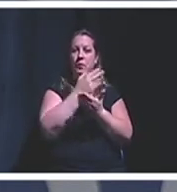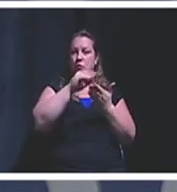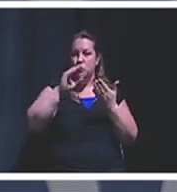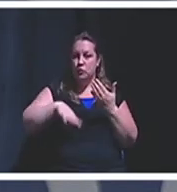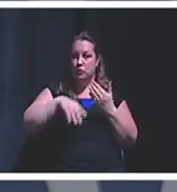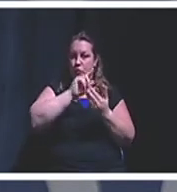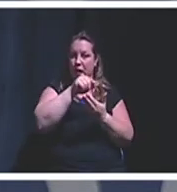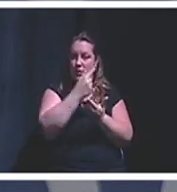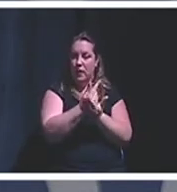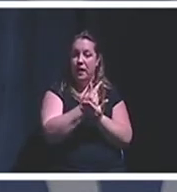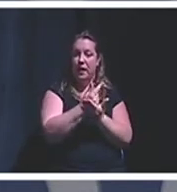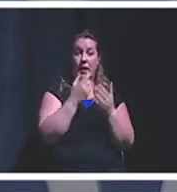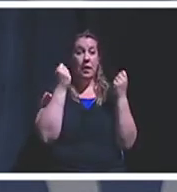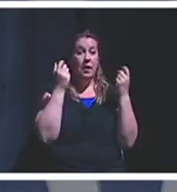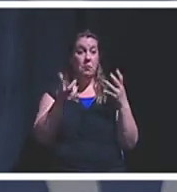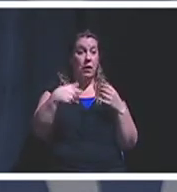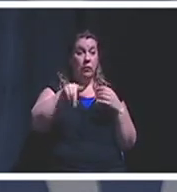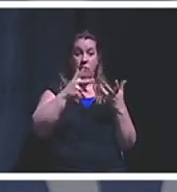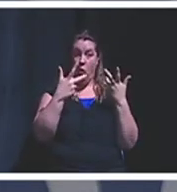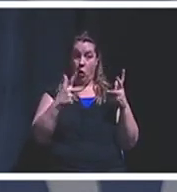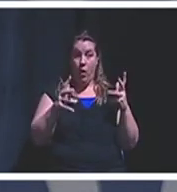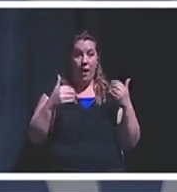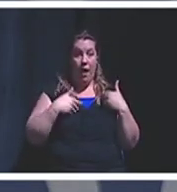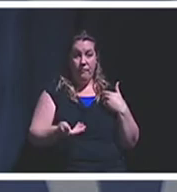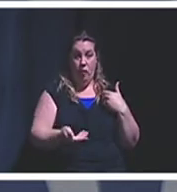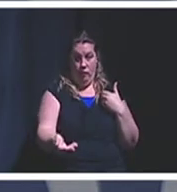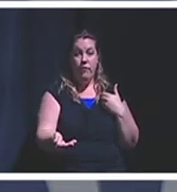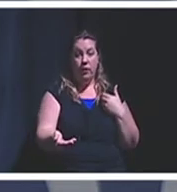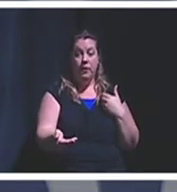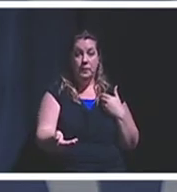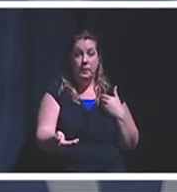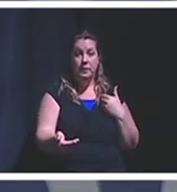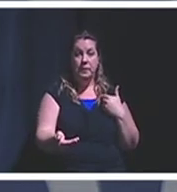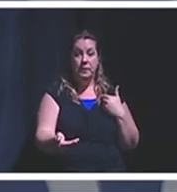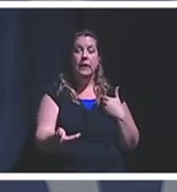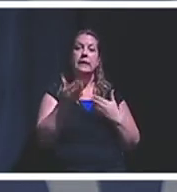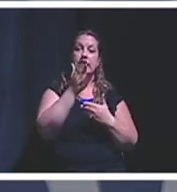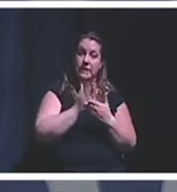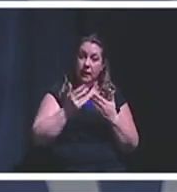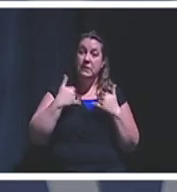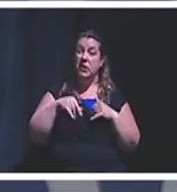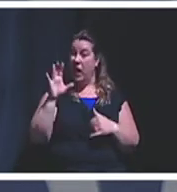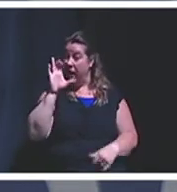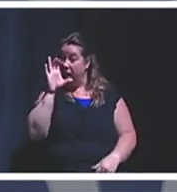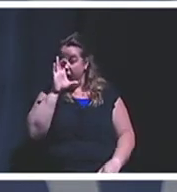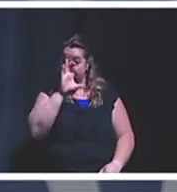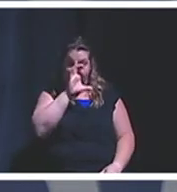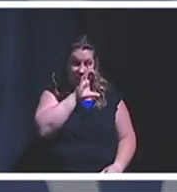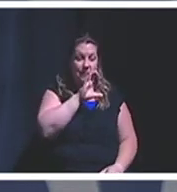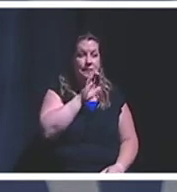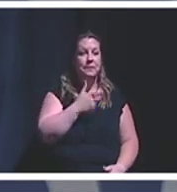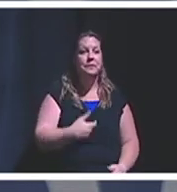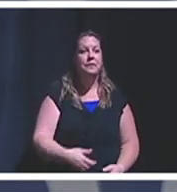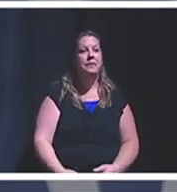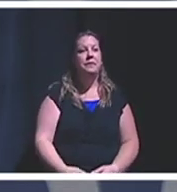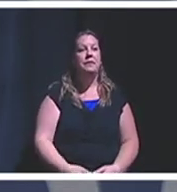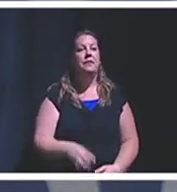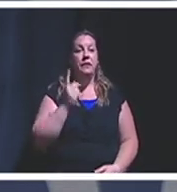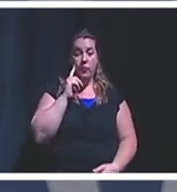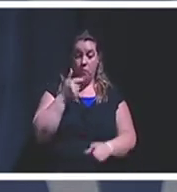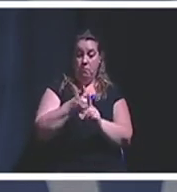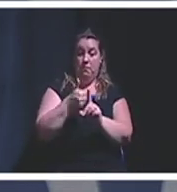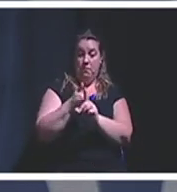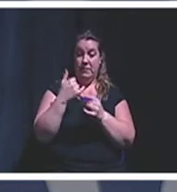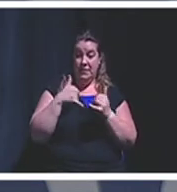Many of you have job offers, while others are still looking for a job. For those of you still